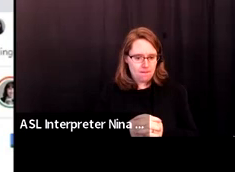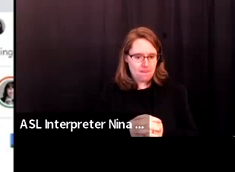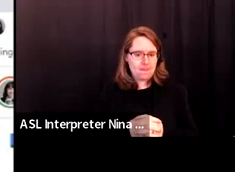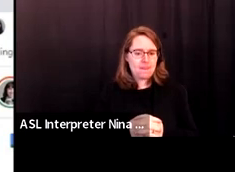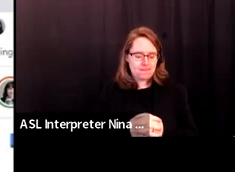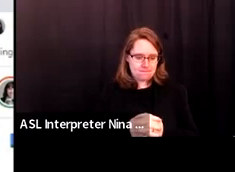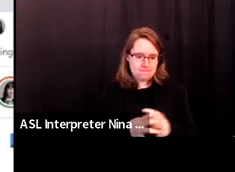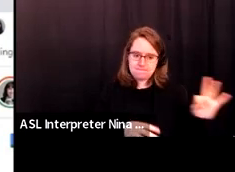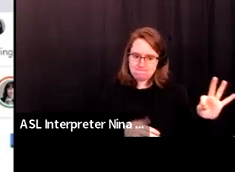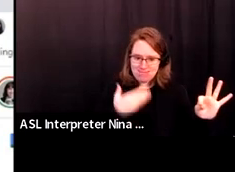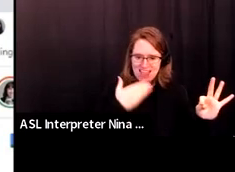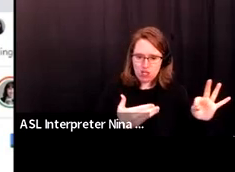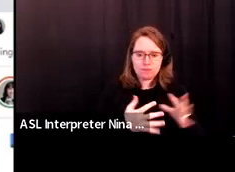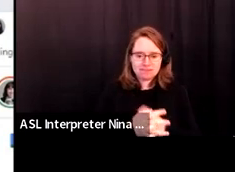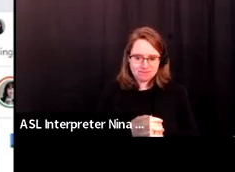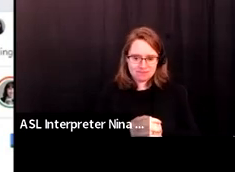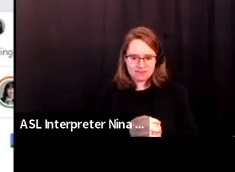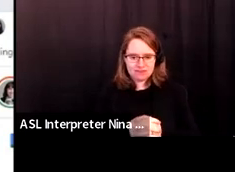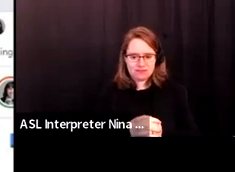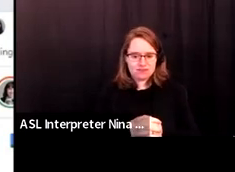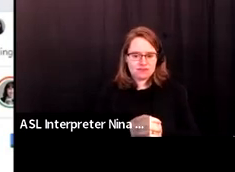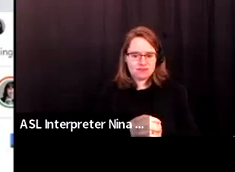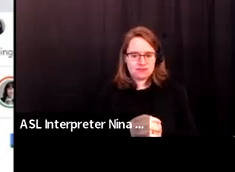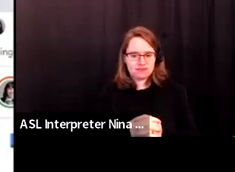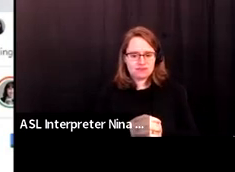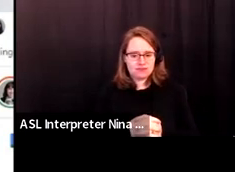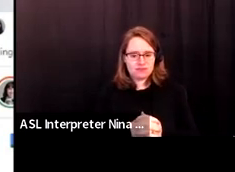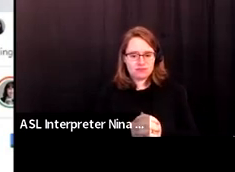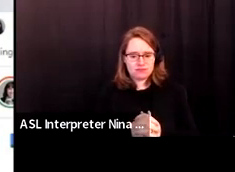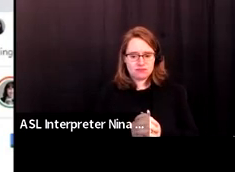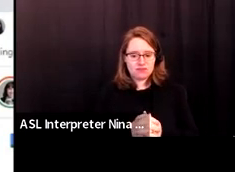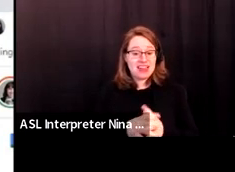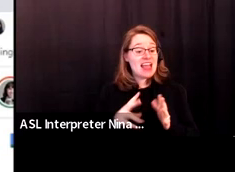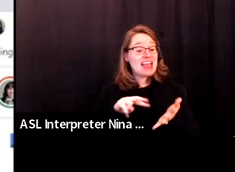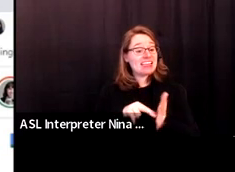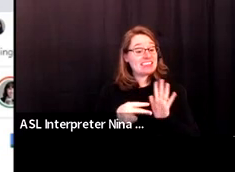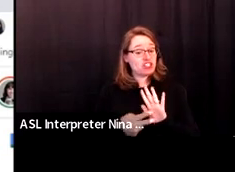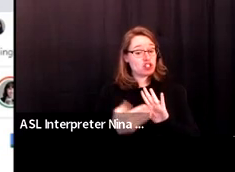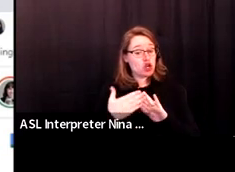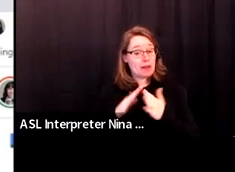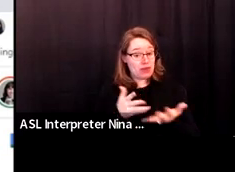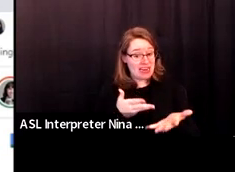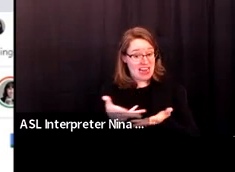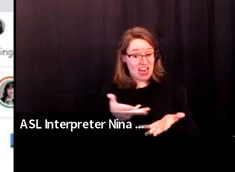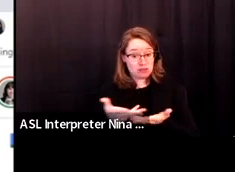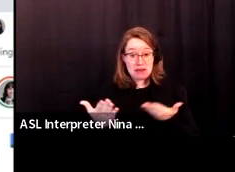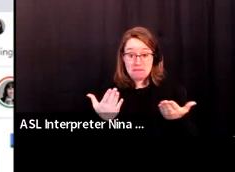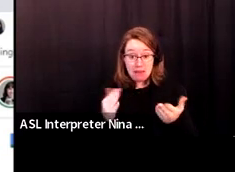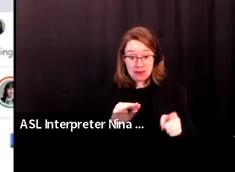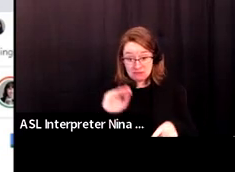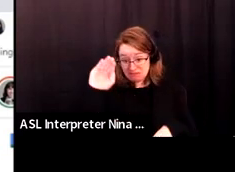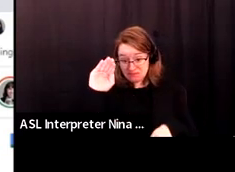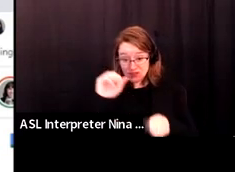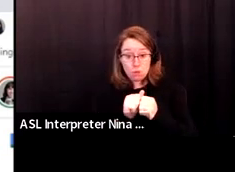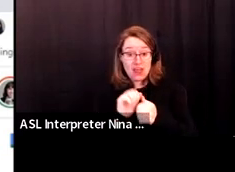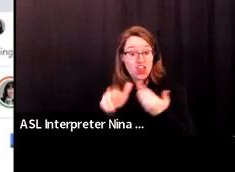Perfect, thank you. Do folks think the intentional community engagement maybe goes through with this all things equitable